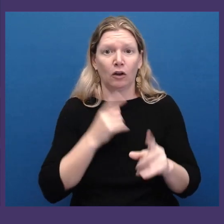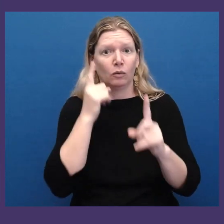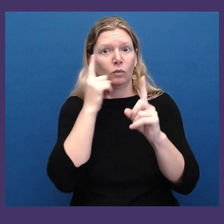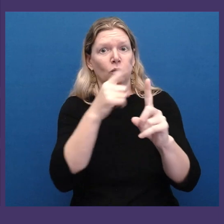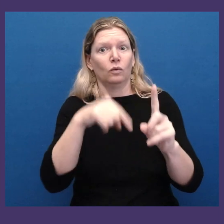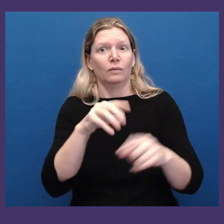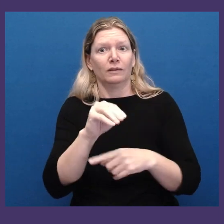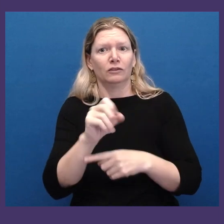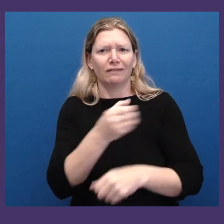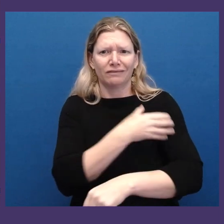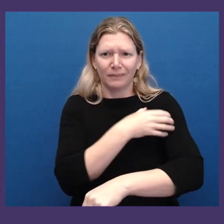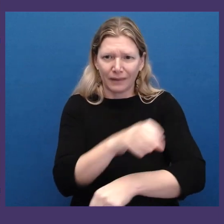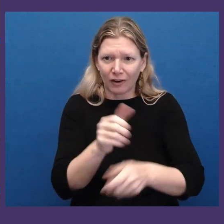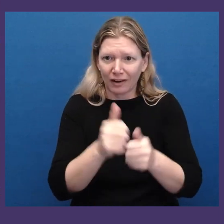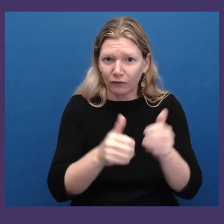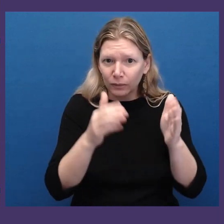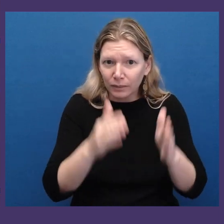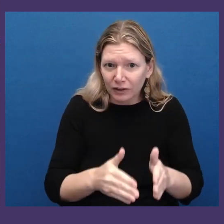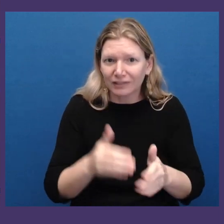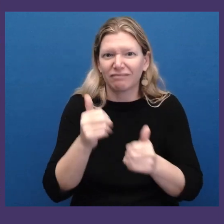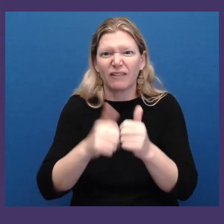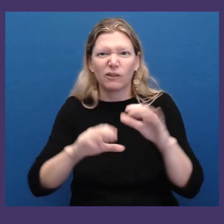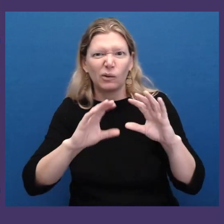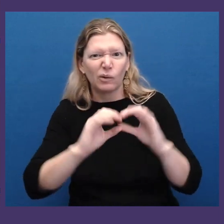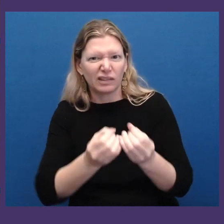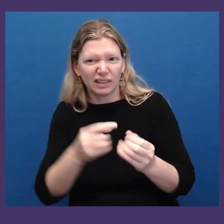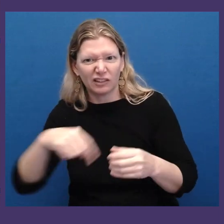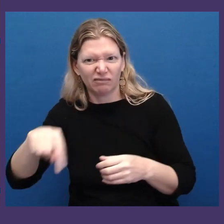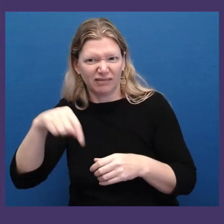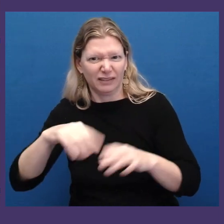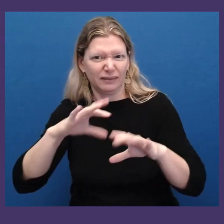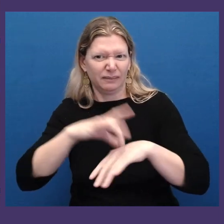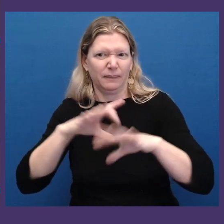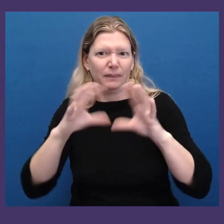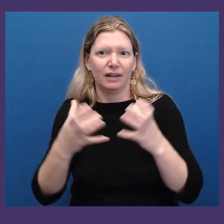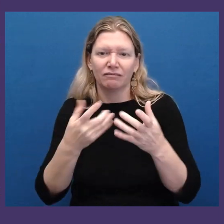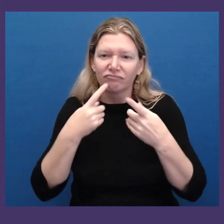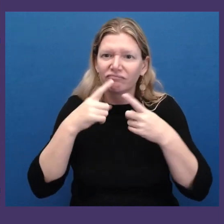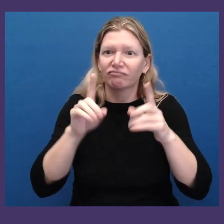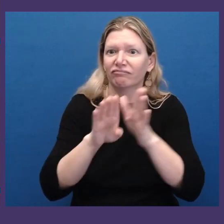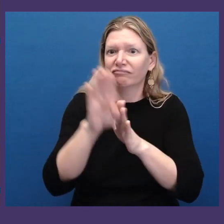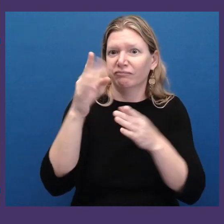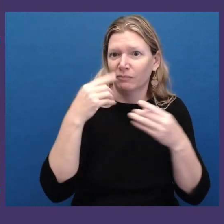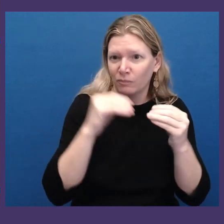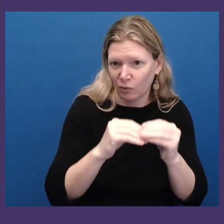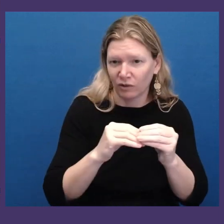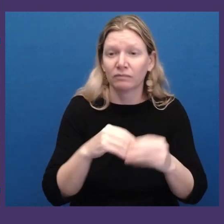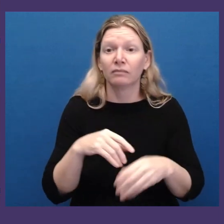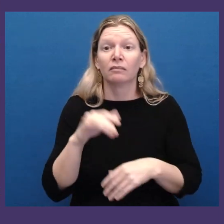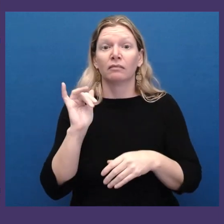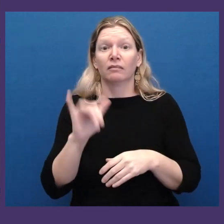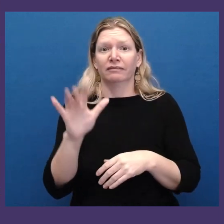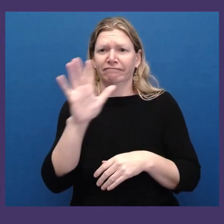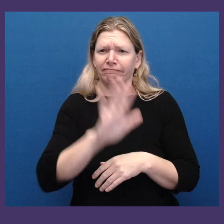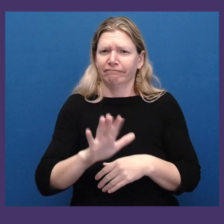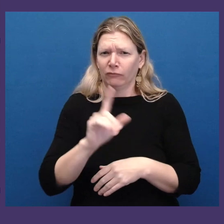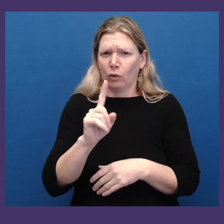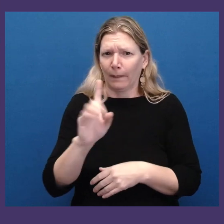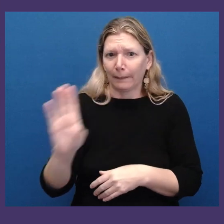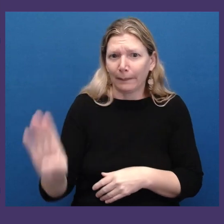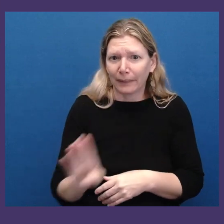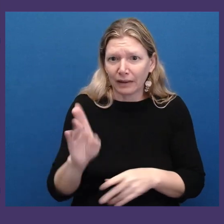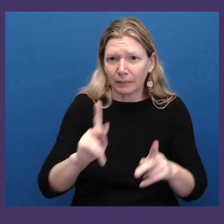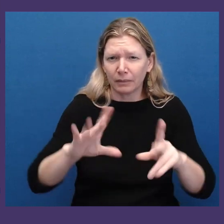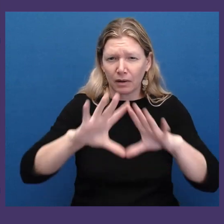planet to achieve more. With approximately 1 billion people worldwide living with disabilities, it's essential that the software that